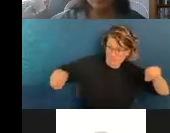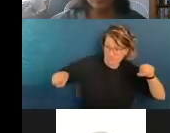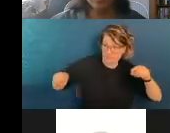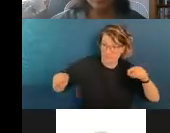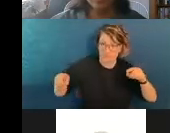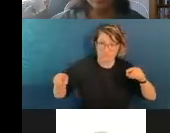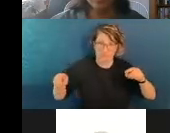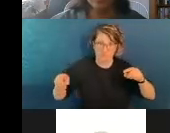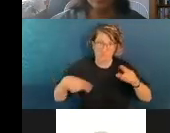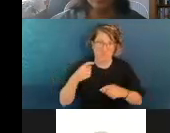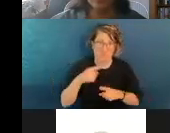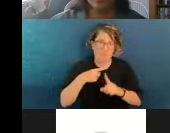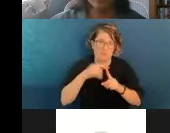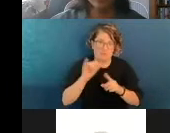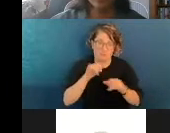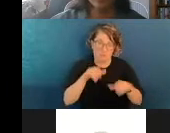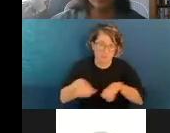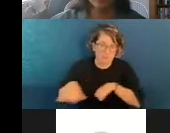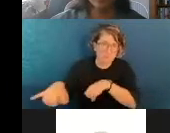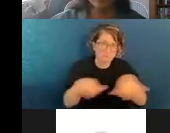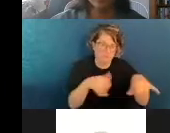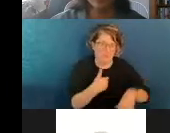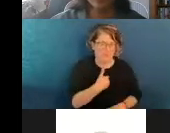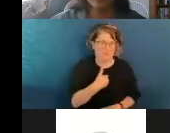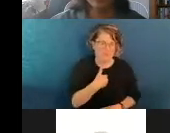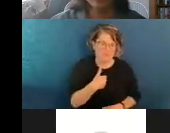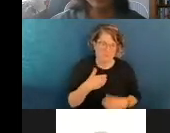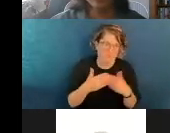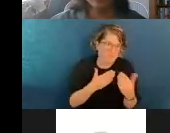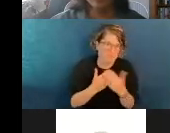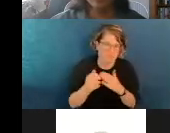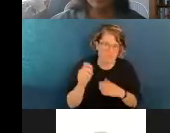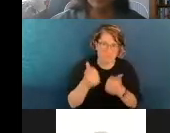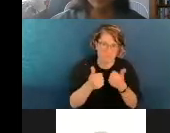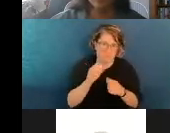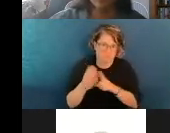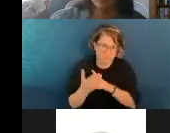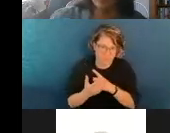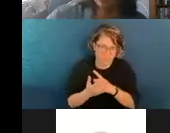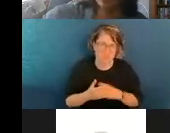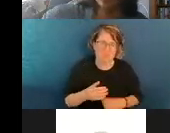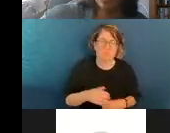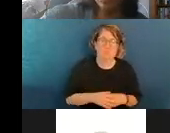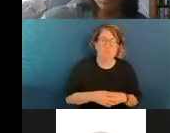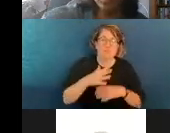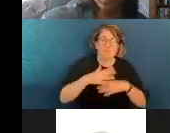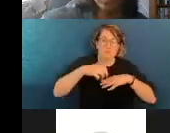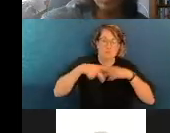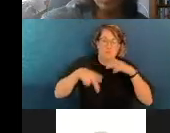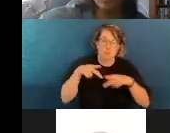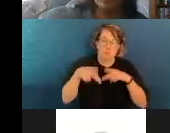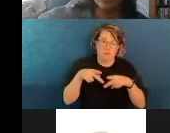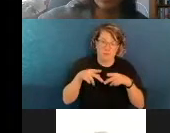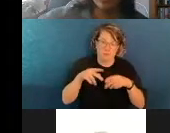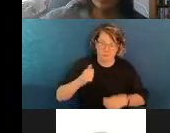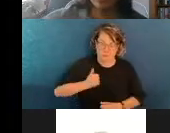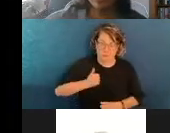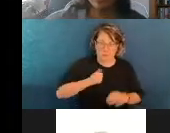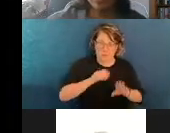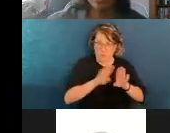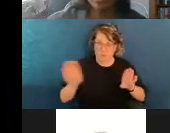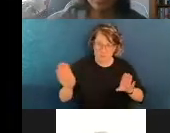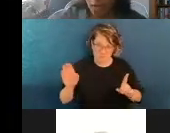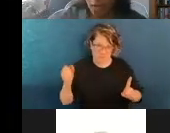between cultures. Learning about the histories that impact Indigenous peoples in Canada is an important part of